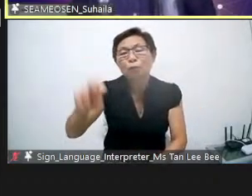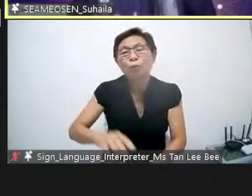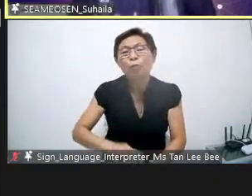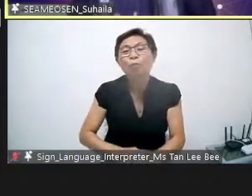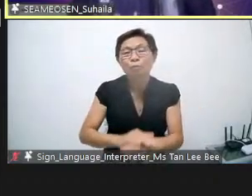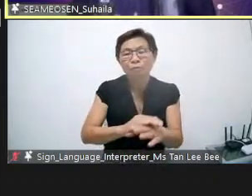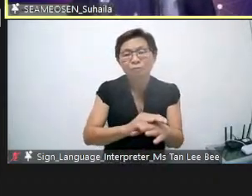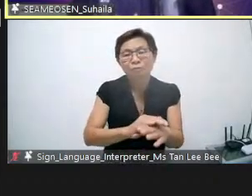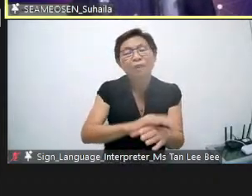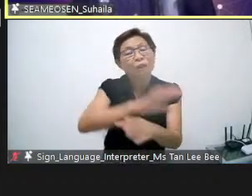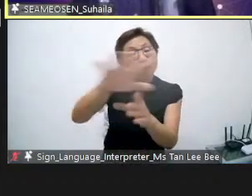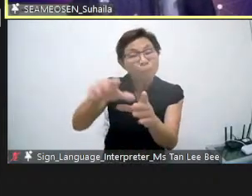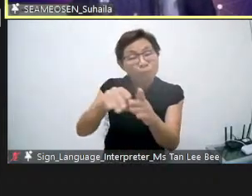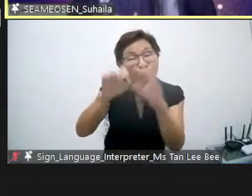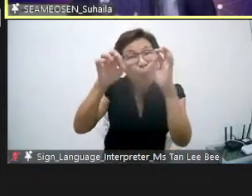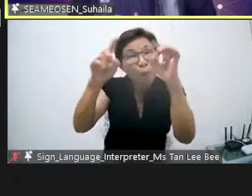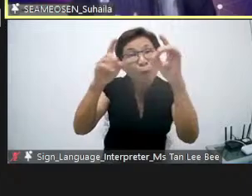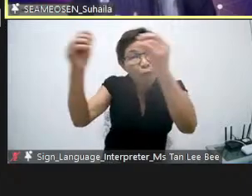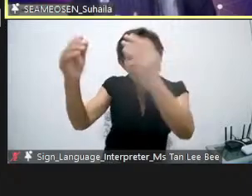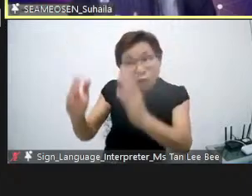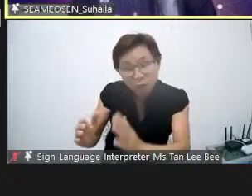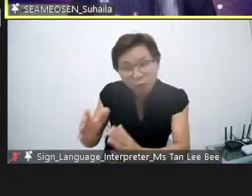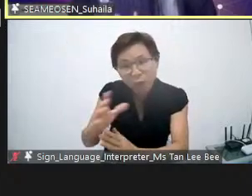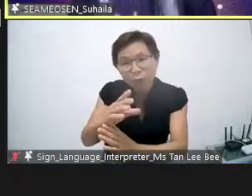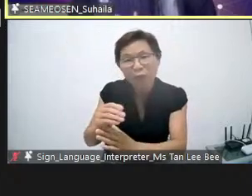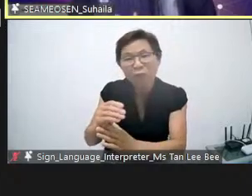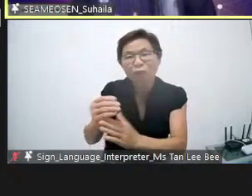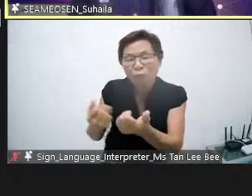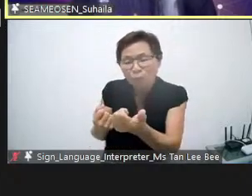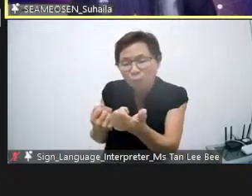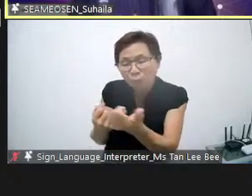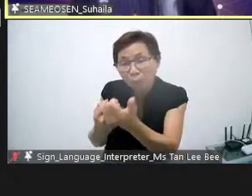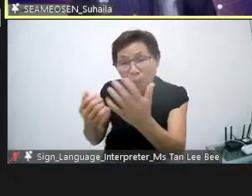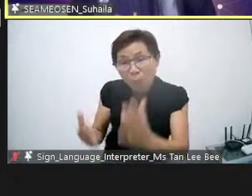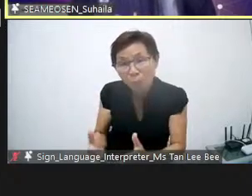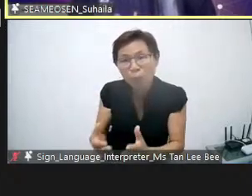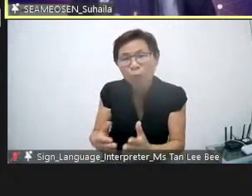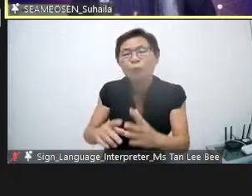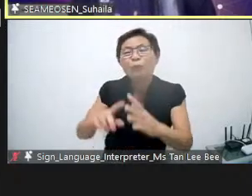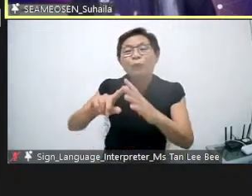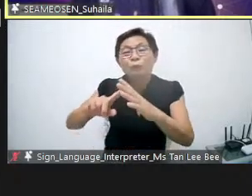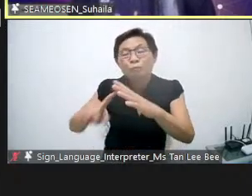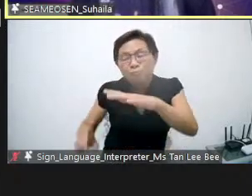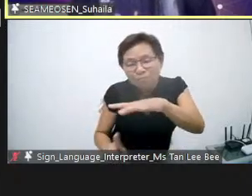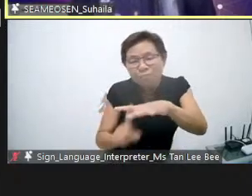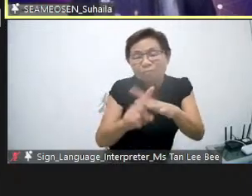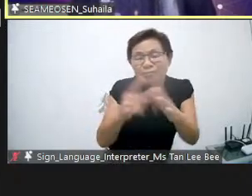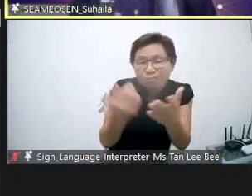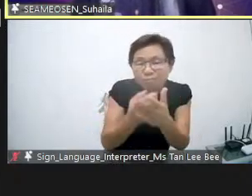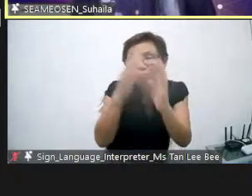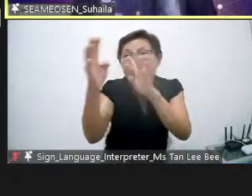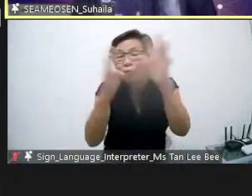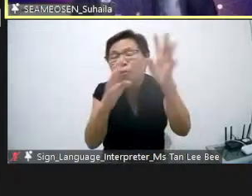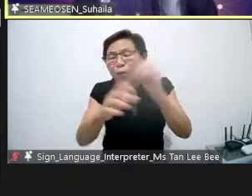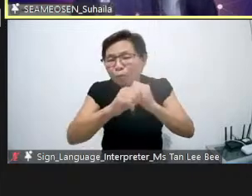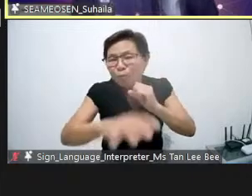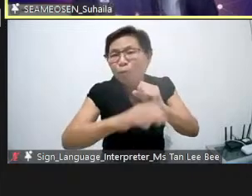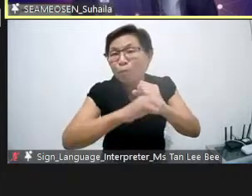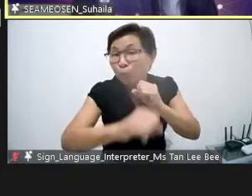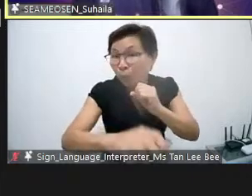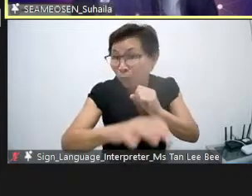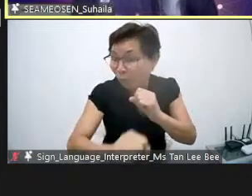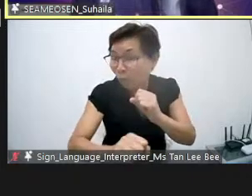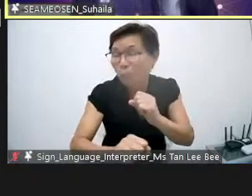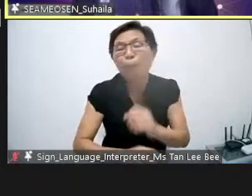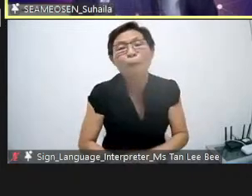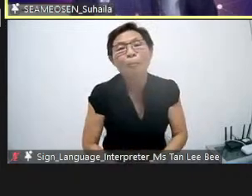inclusive education educators and advocates in inculcating creativity and promote innovation.